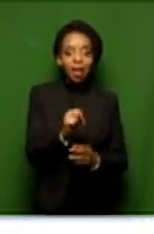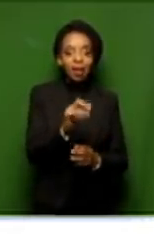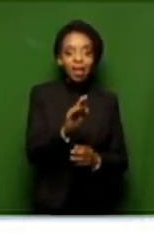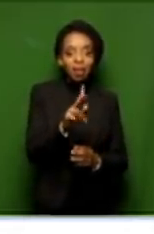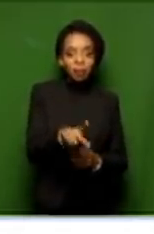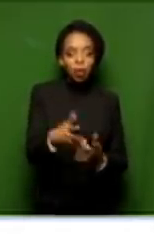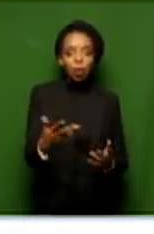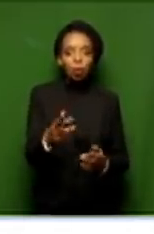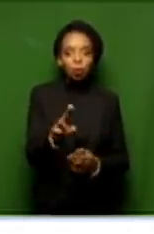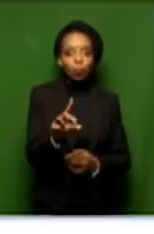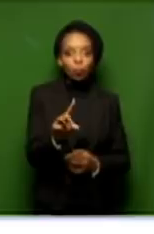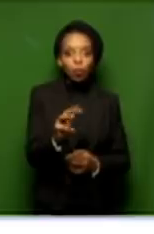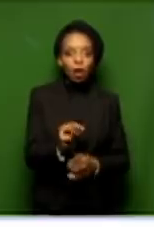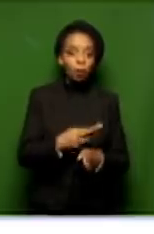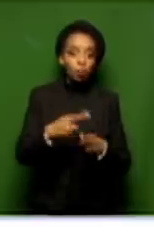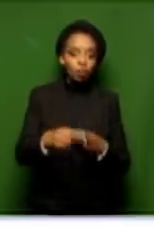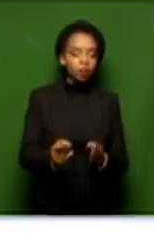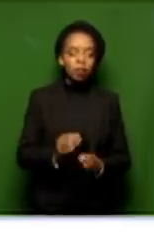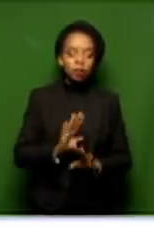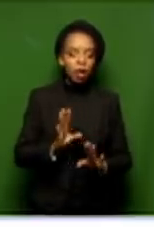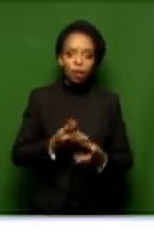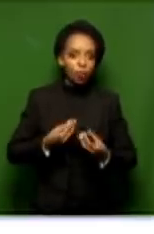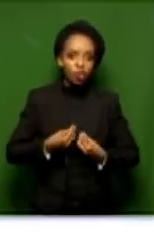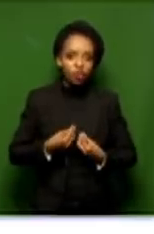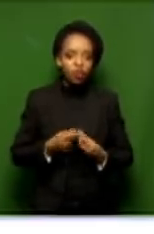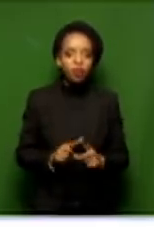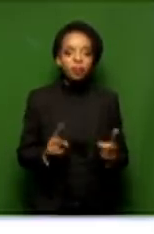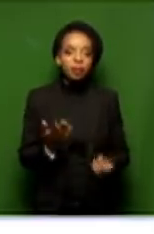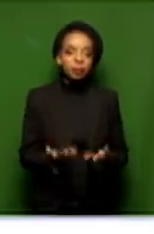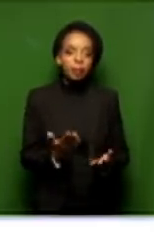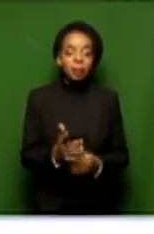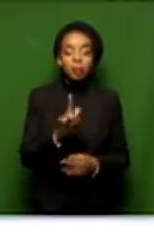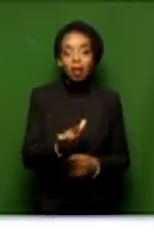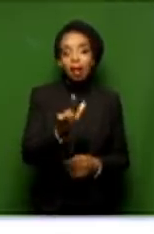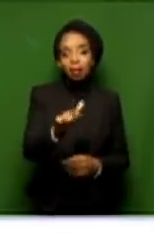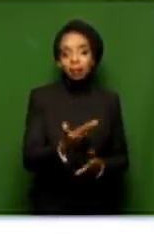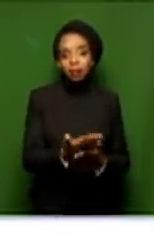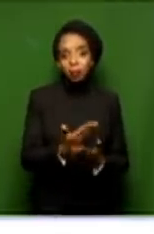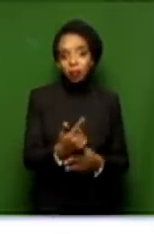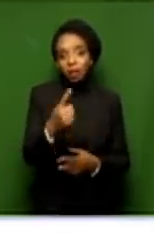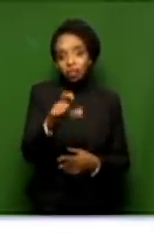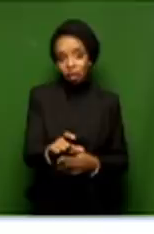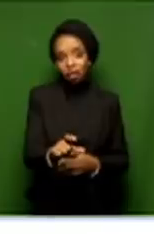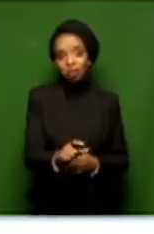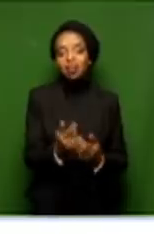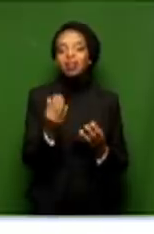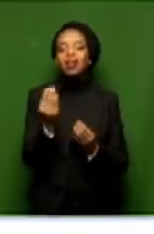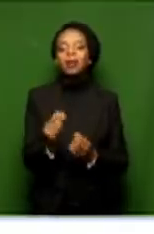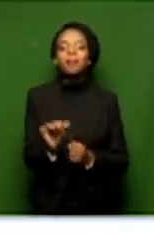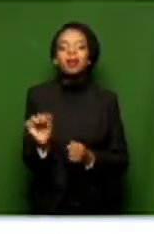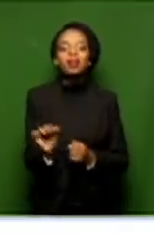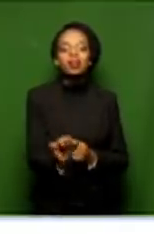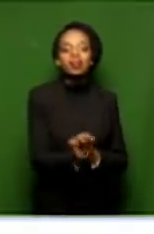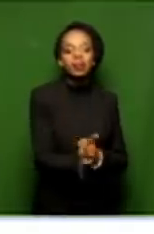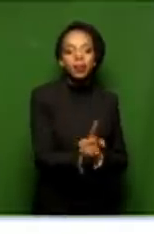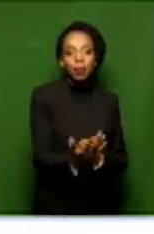or UDM in my list at present, but I think later on we can check exactly where they stand. But for now,